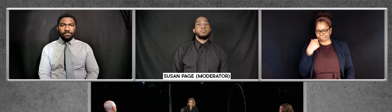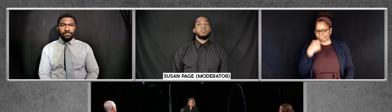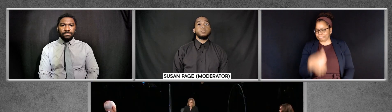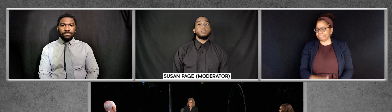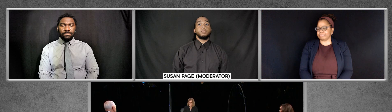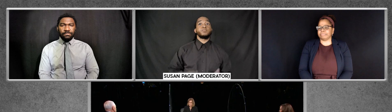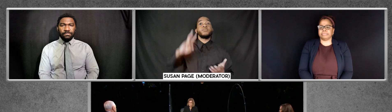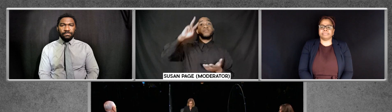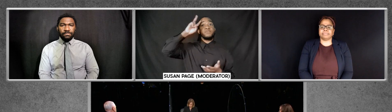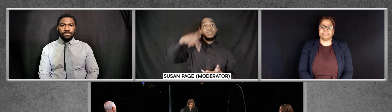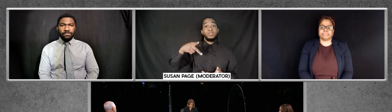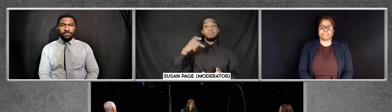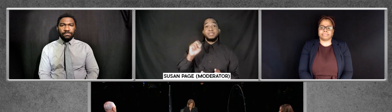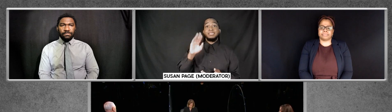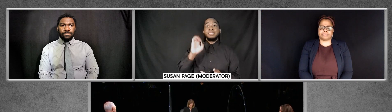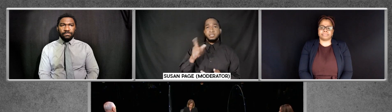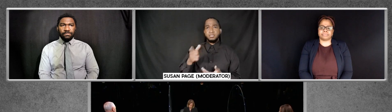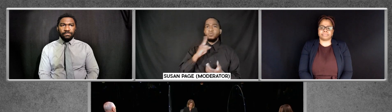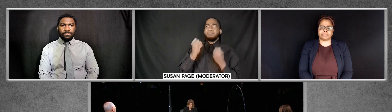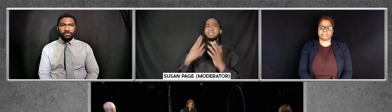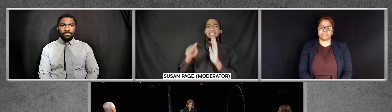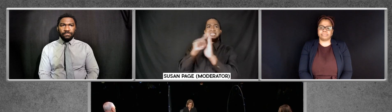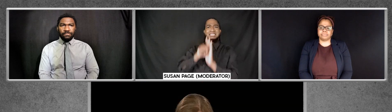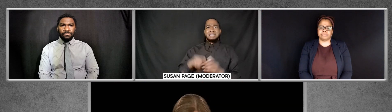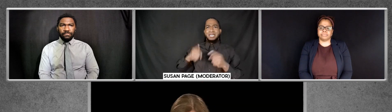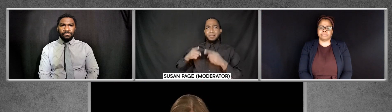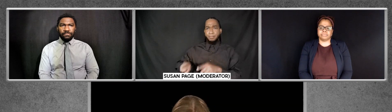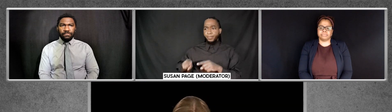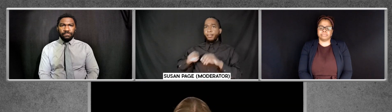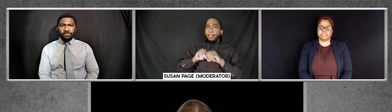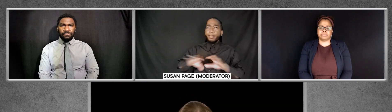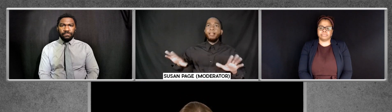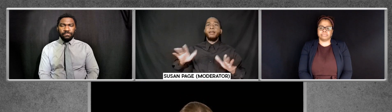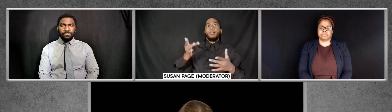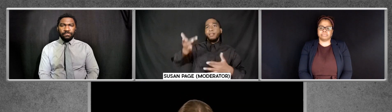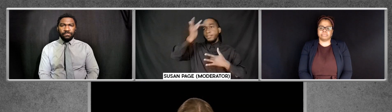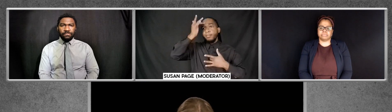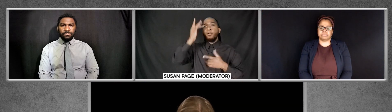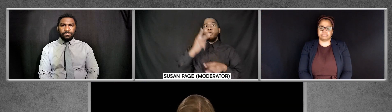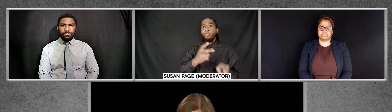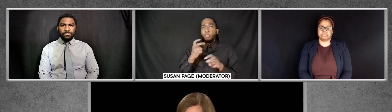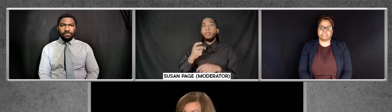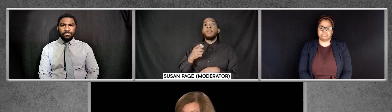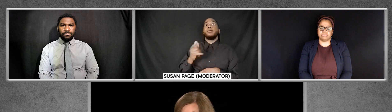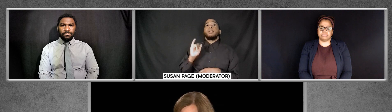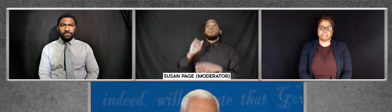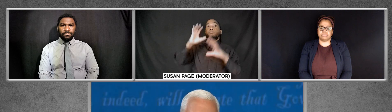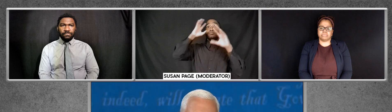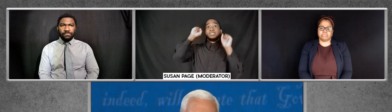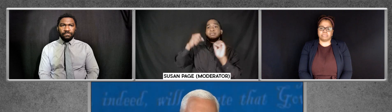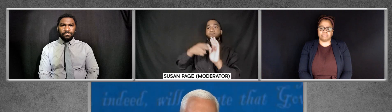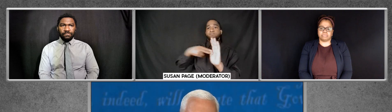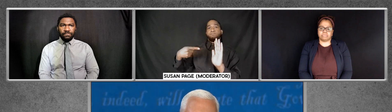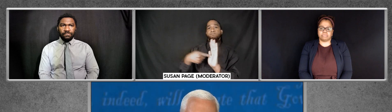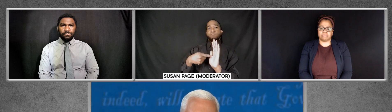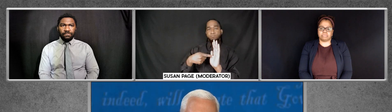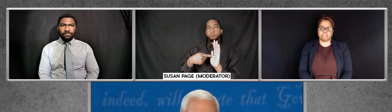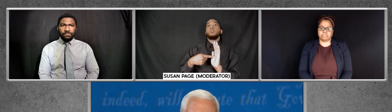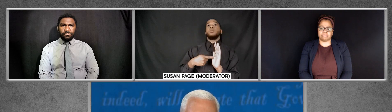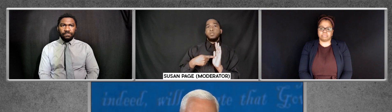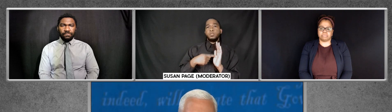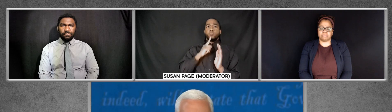lot of repercussions from this pandemic. In recent days, the president's diagnosis of COVID-19 has underscored the importance of the job